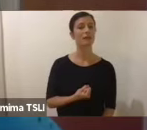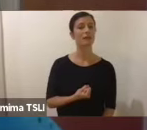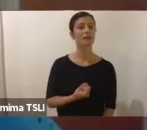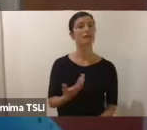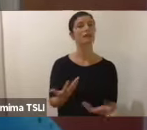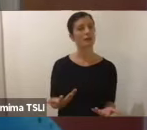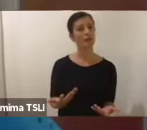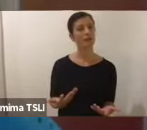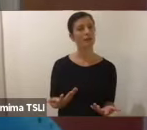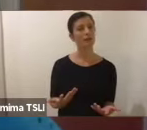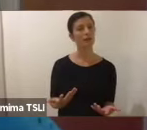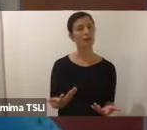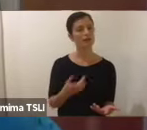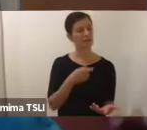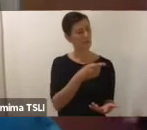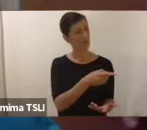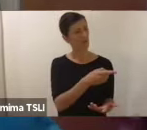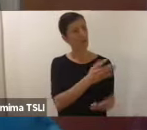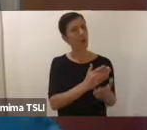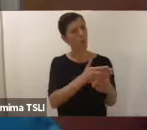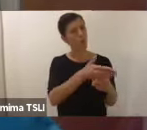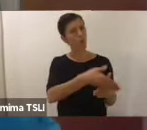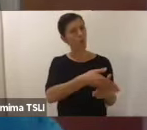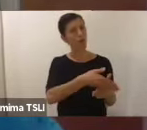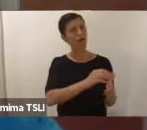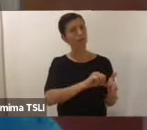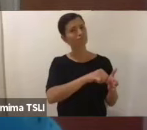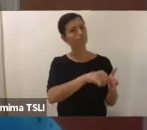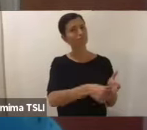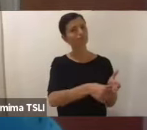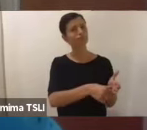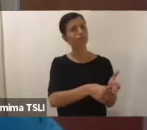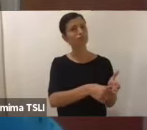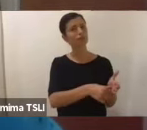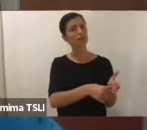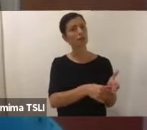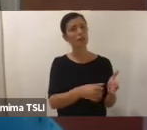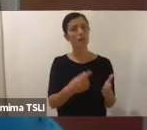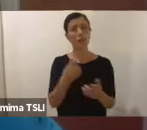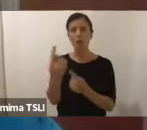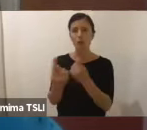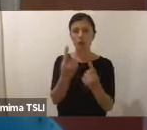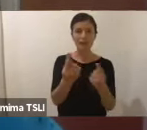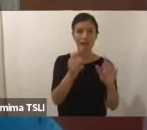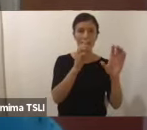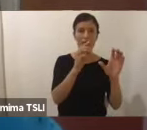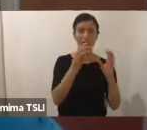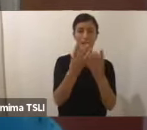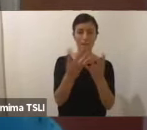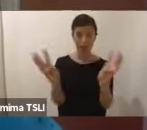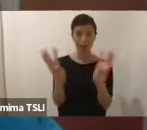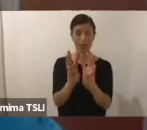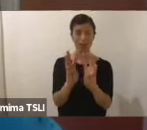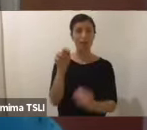okay i i it's just a question because this is what a lot of big pop bane people